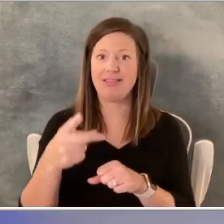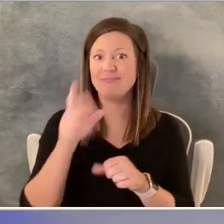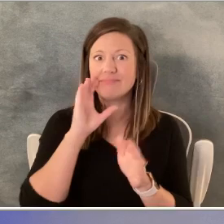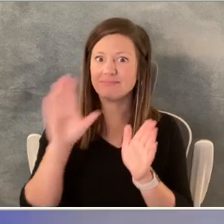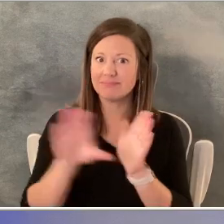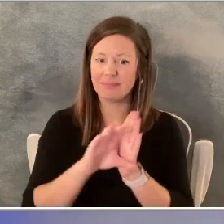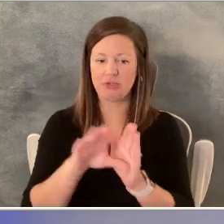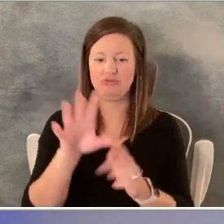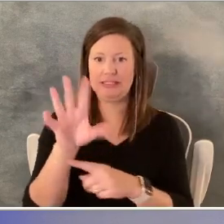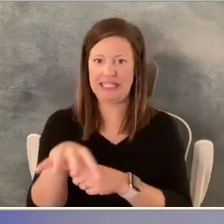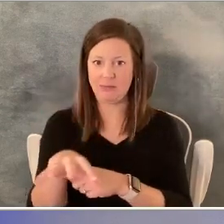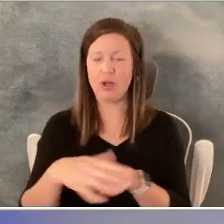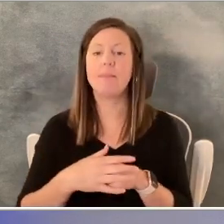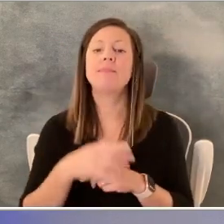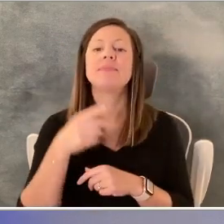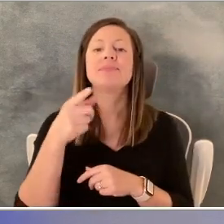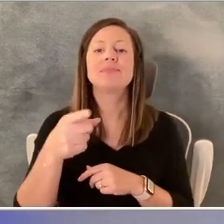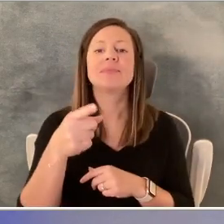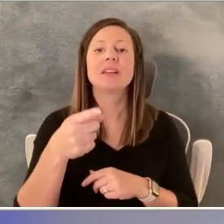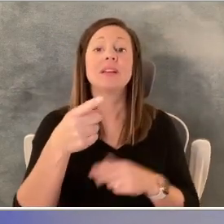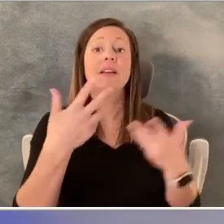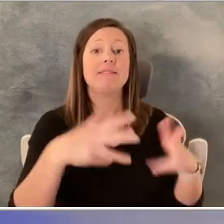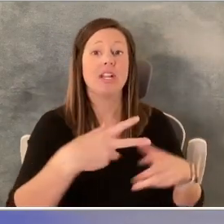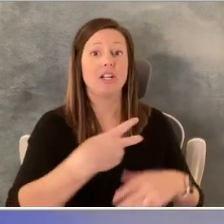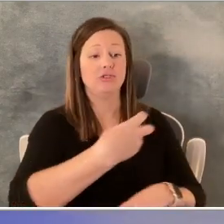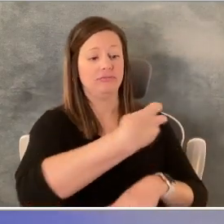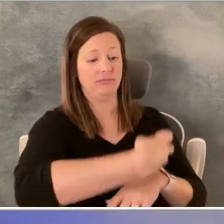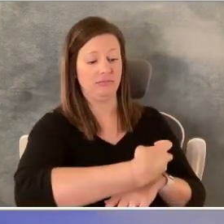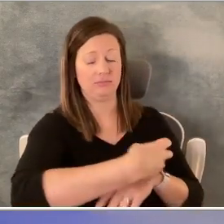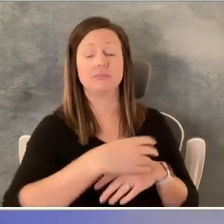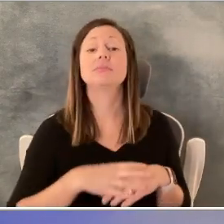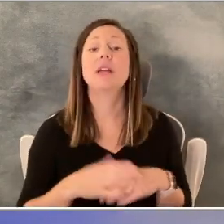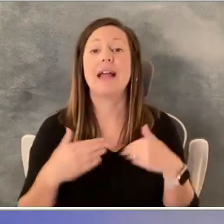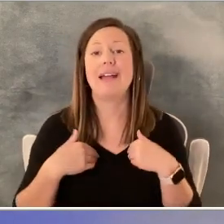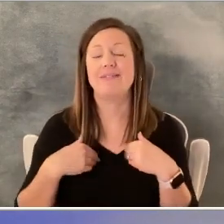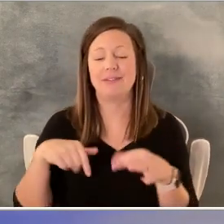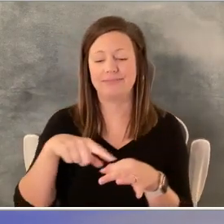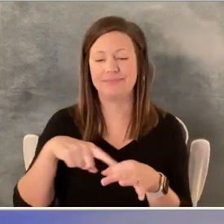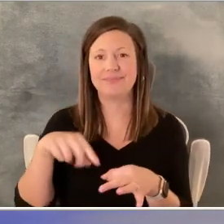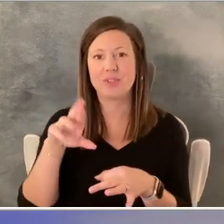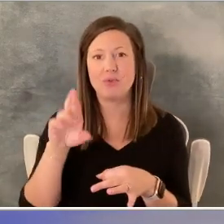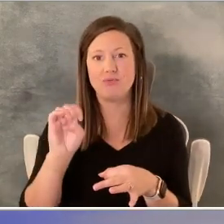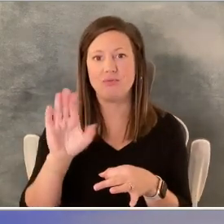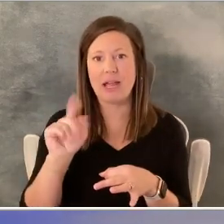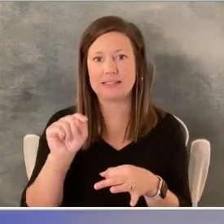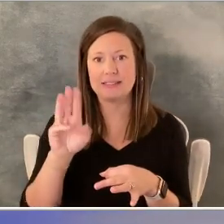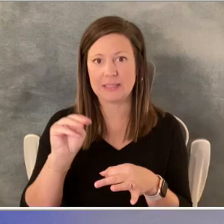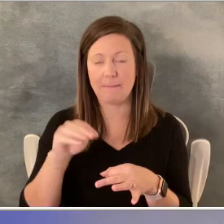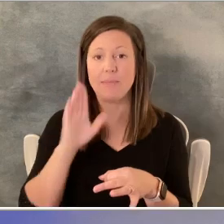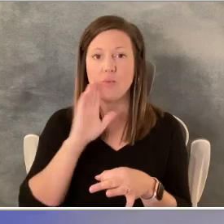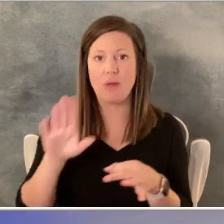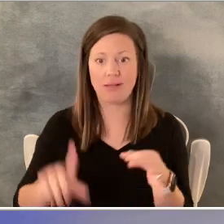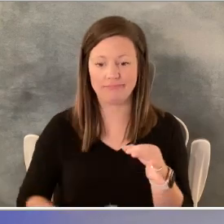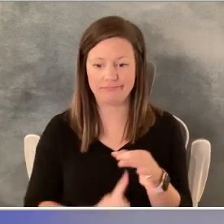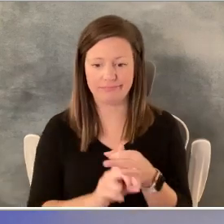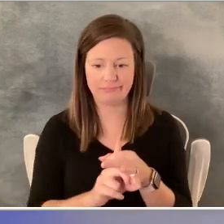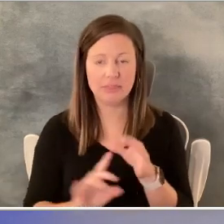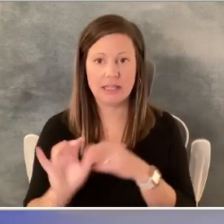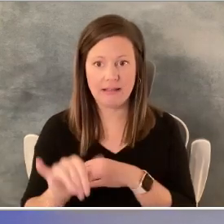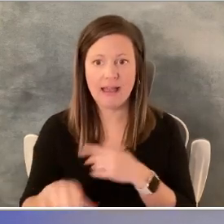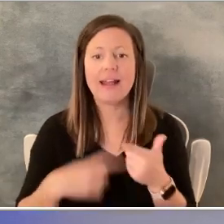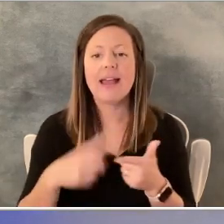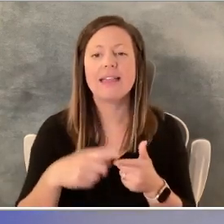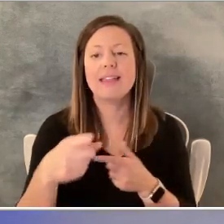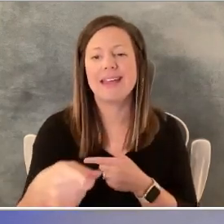and then the ultrasound probe is inserted into the rectum. This is the prostate here, and so what happens is the graphic's trying to show is we take